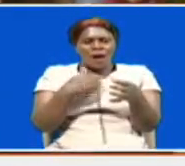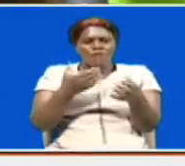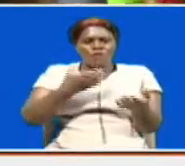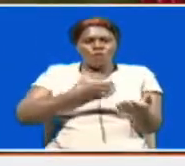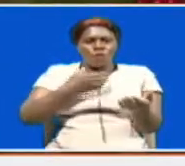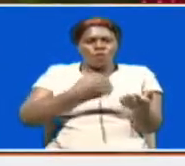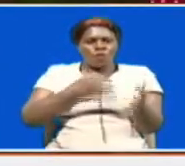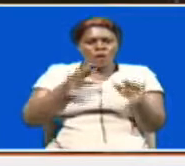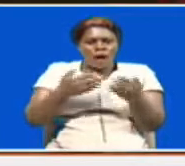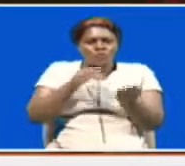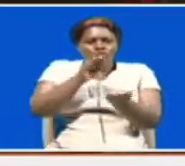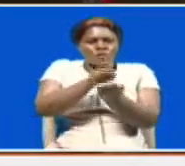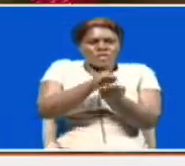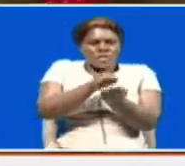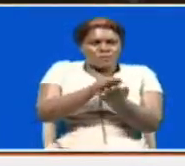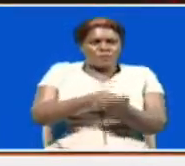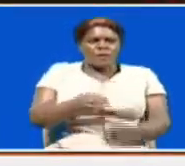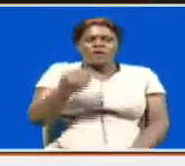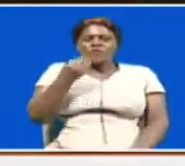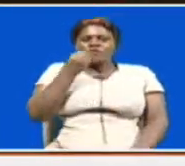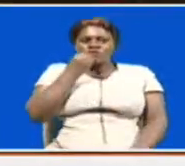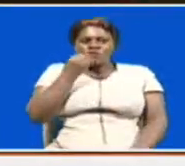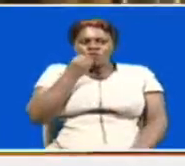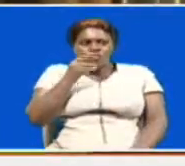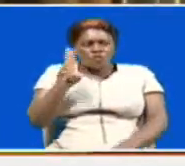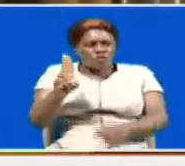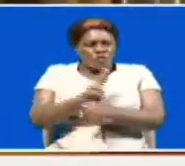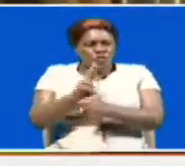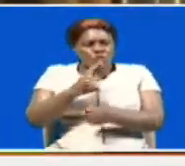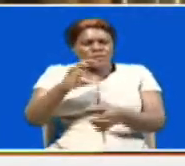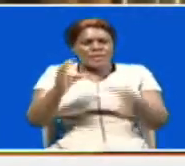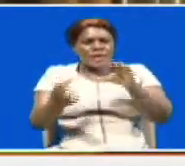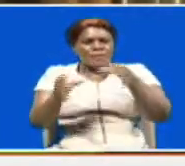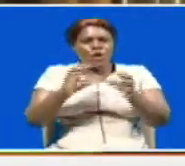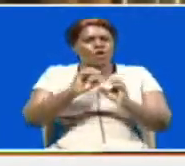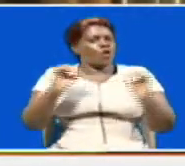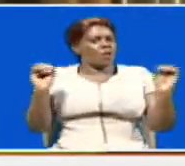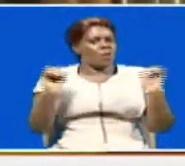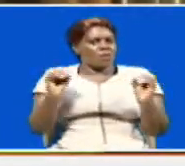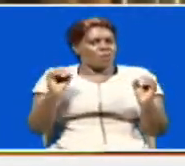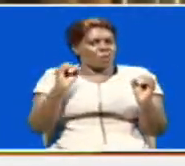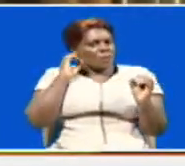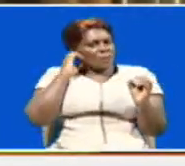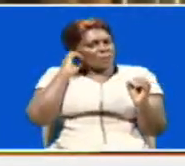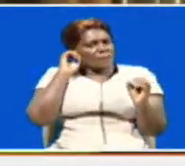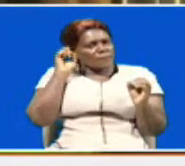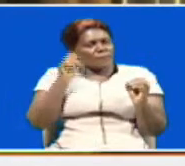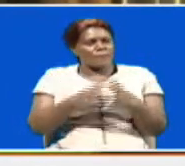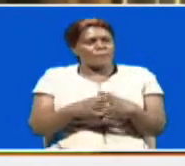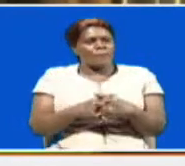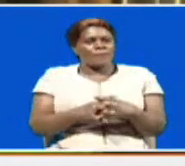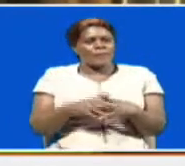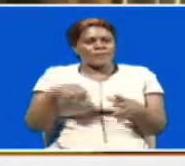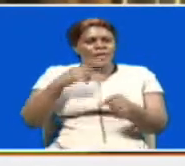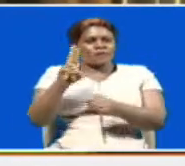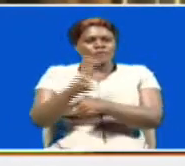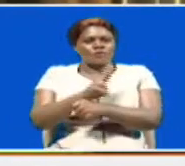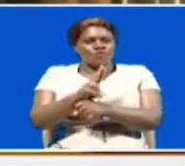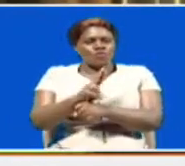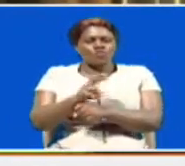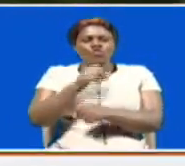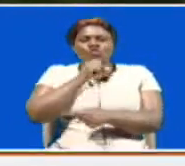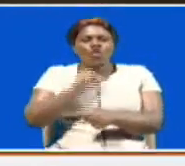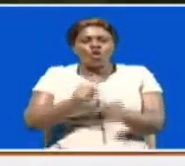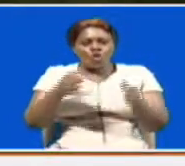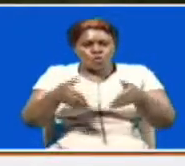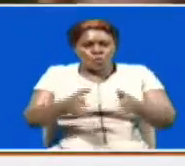on pests and diseases. Chakula chenye haitumii dawa yoyote, kemikali, tunatumia zetu za